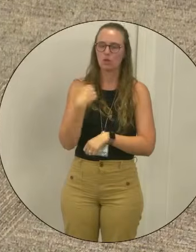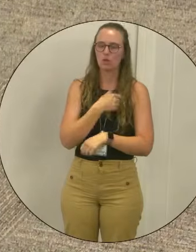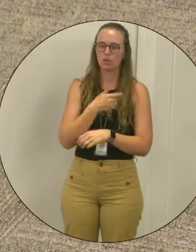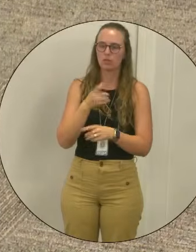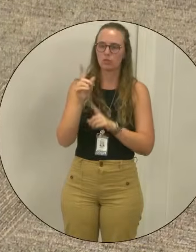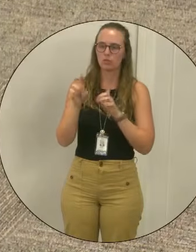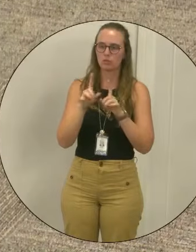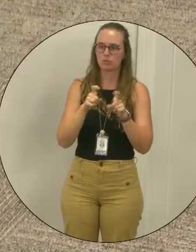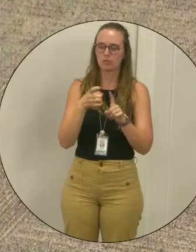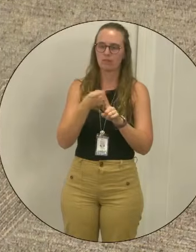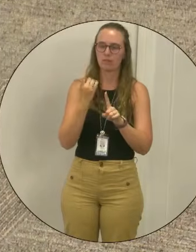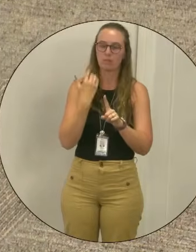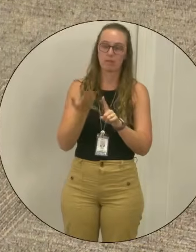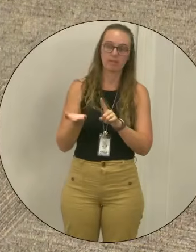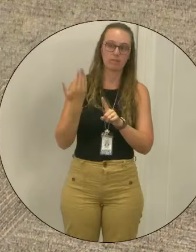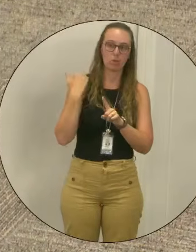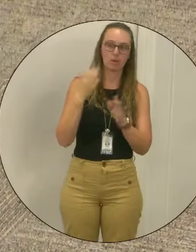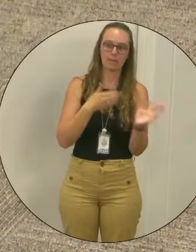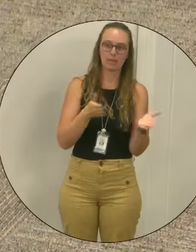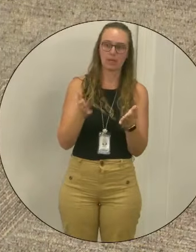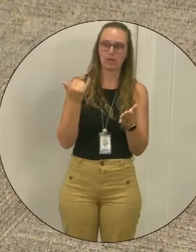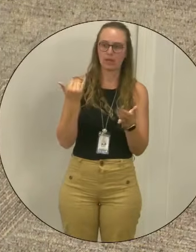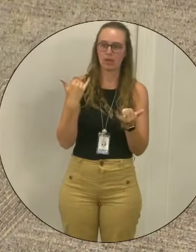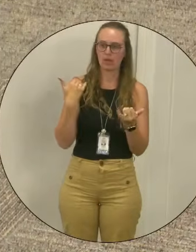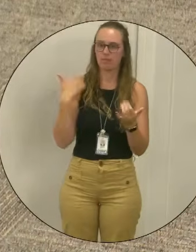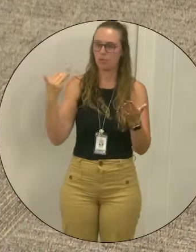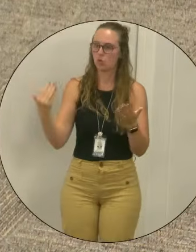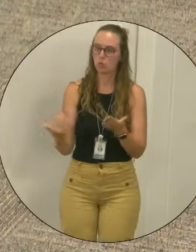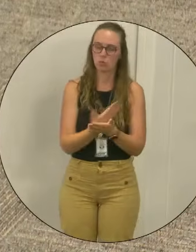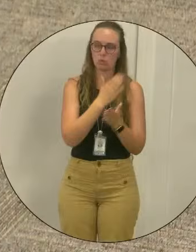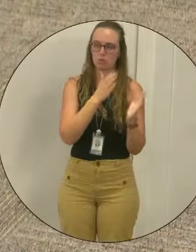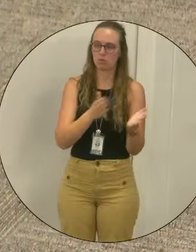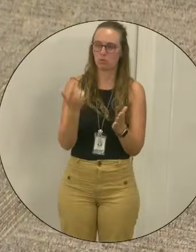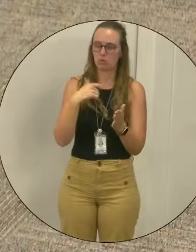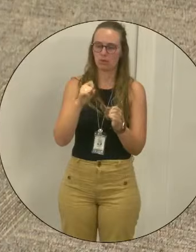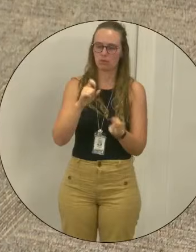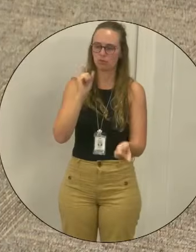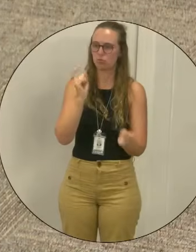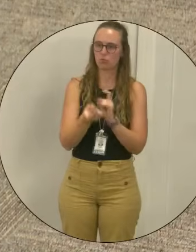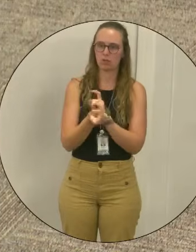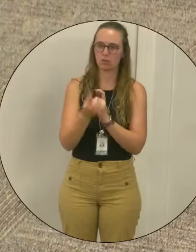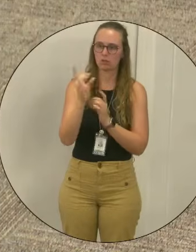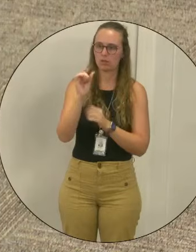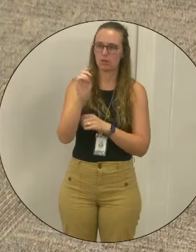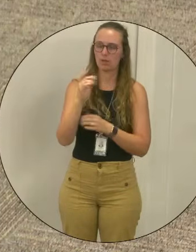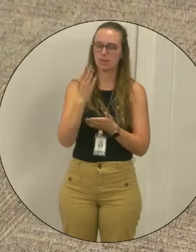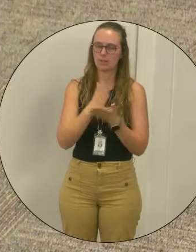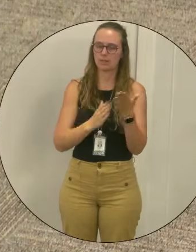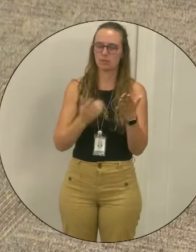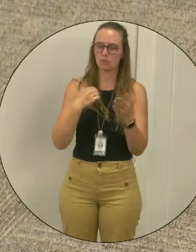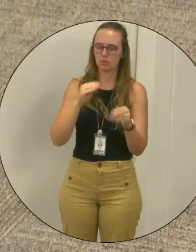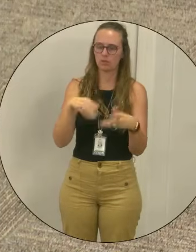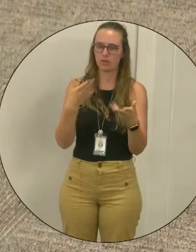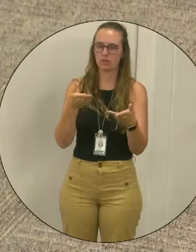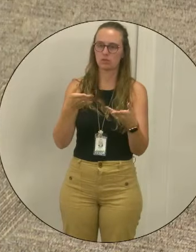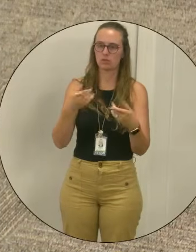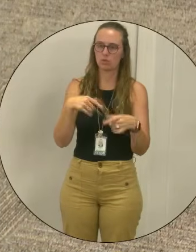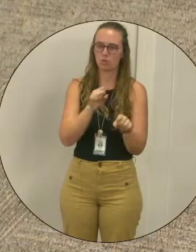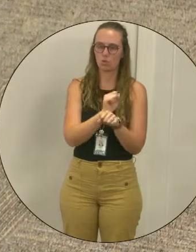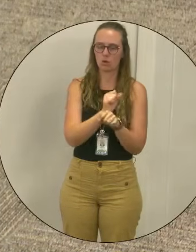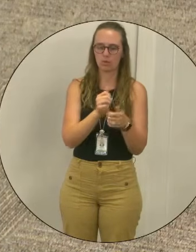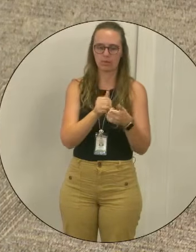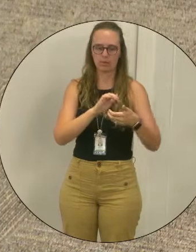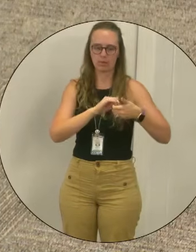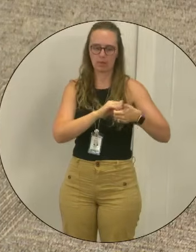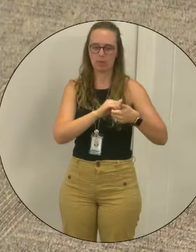on the previous strategic plan. And now that we have a new strategic plan, we will be able to update the data pieces that we're presenting to you as we work with you to collaborate on